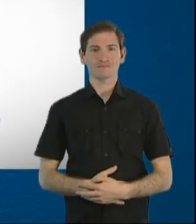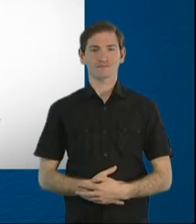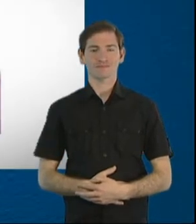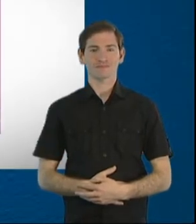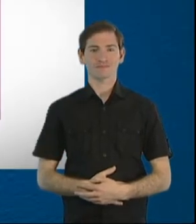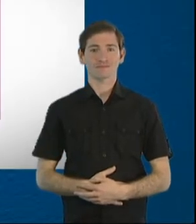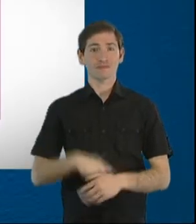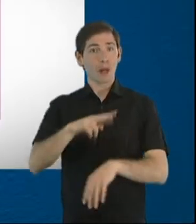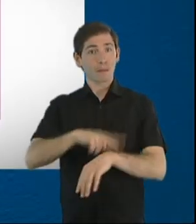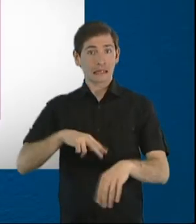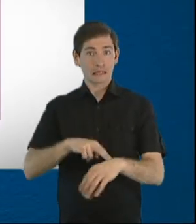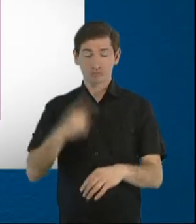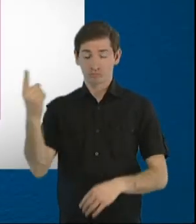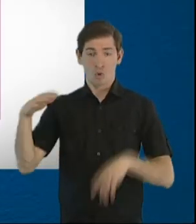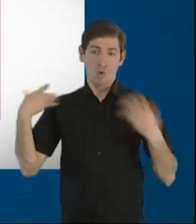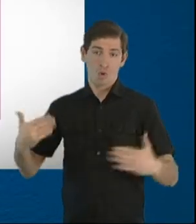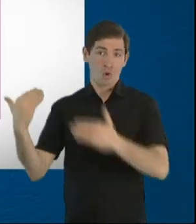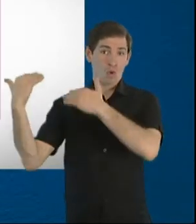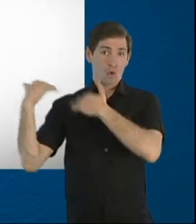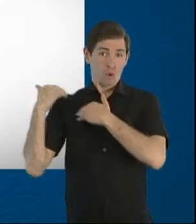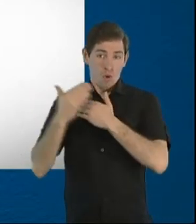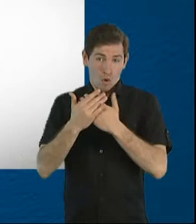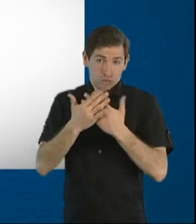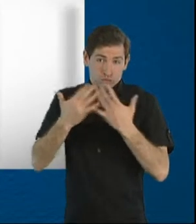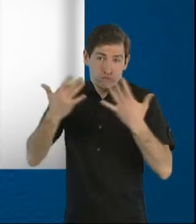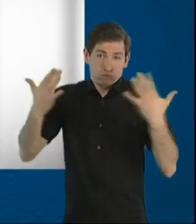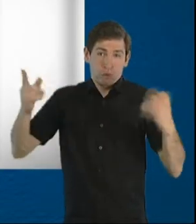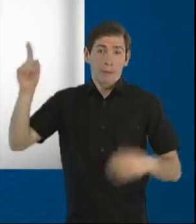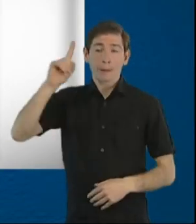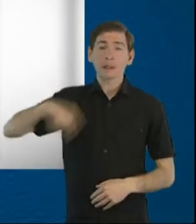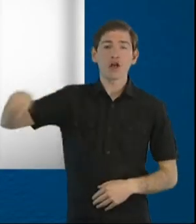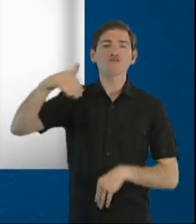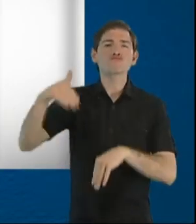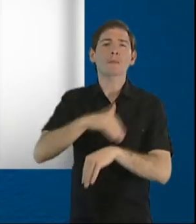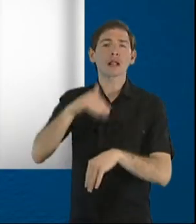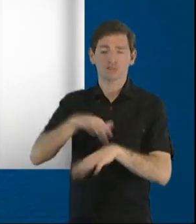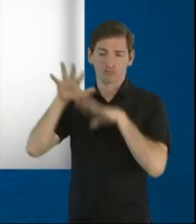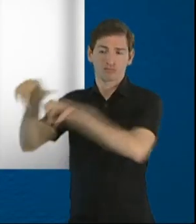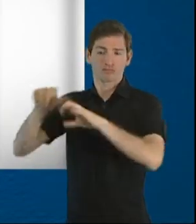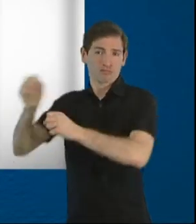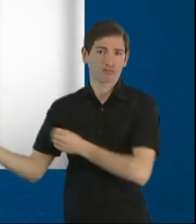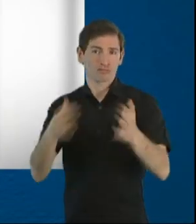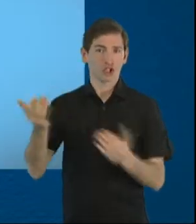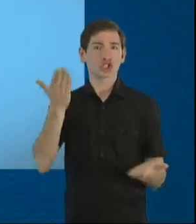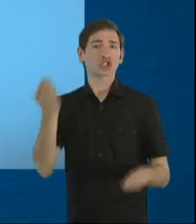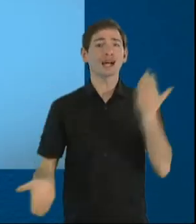The police are responsible for a dramatic rise in the number of criminals being brought to